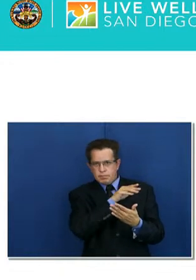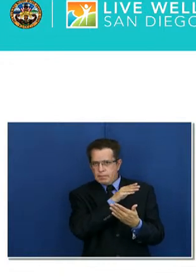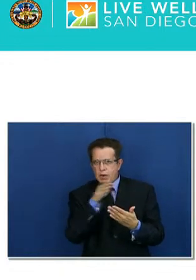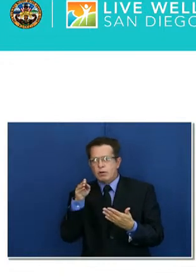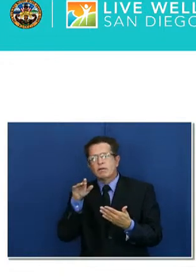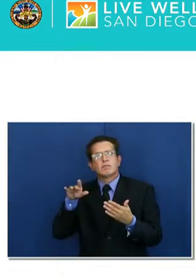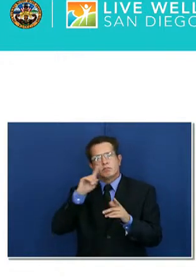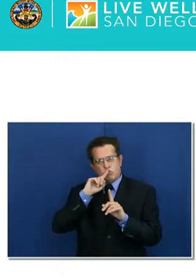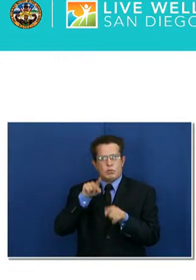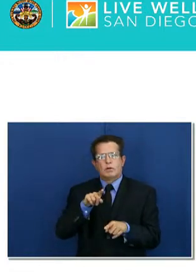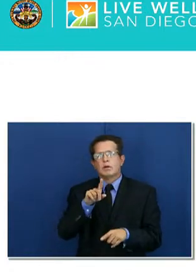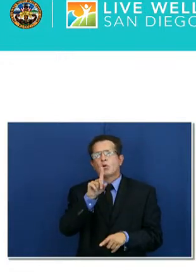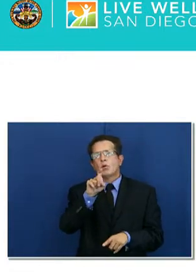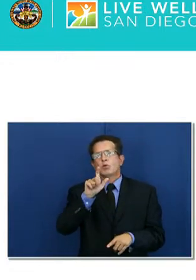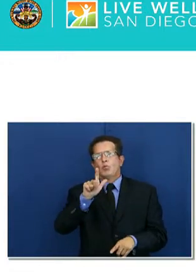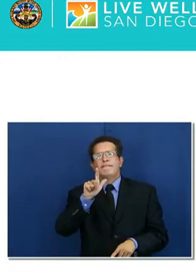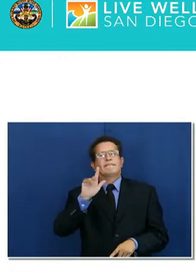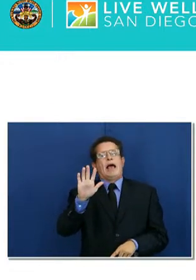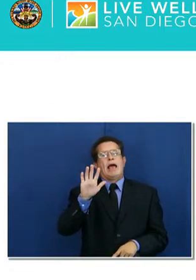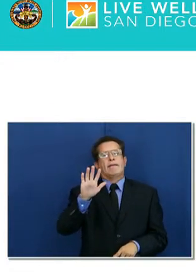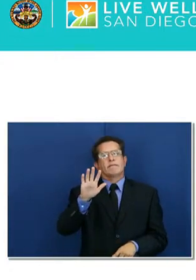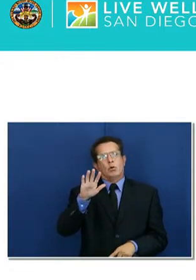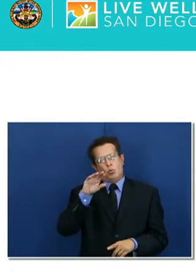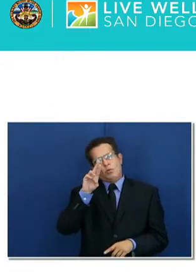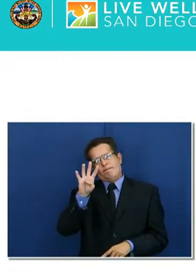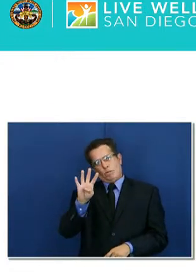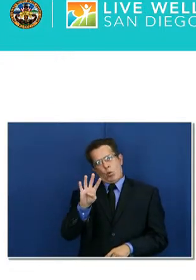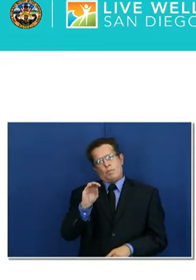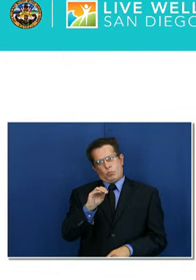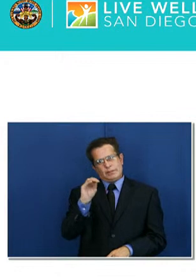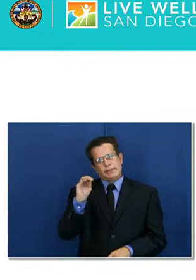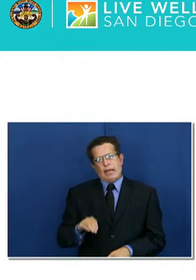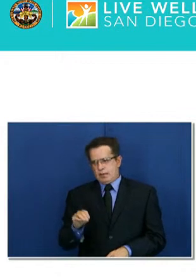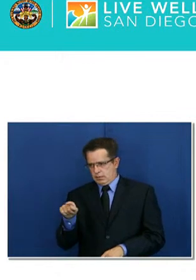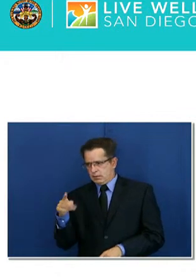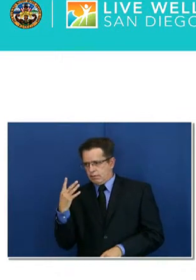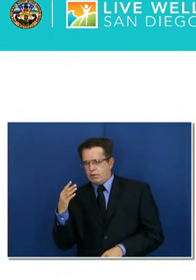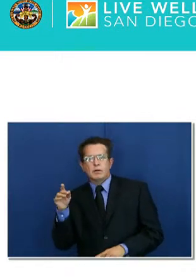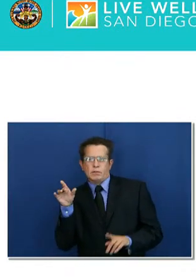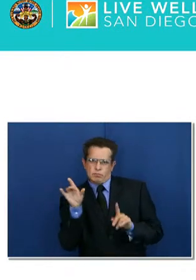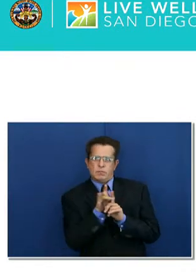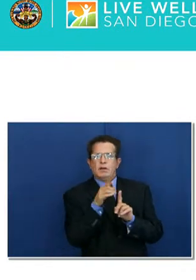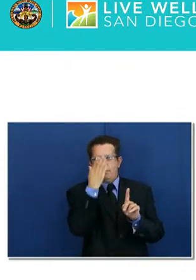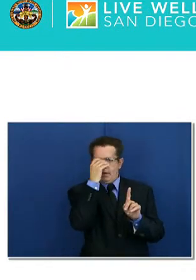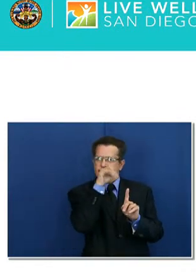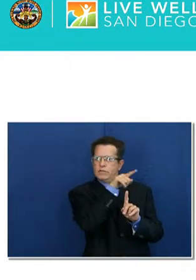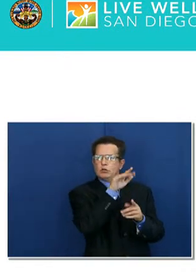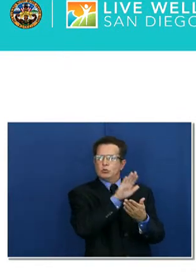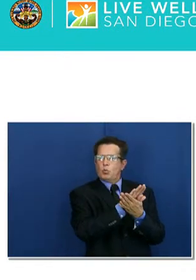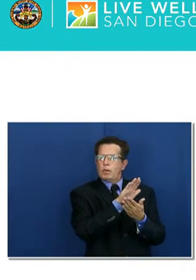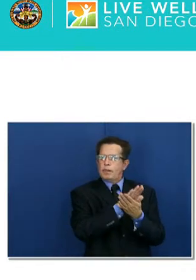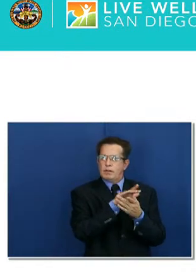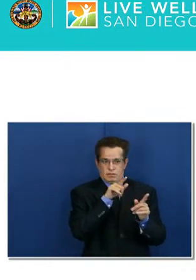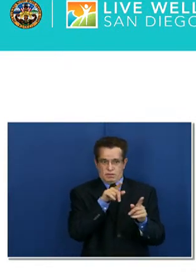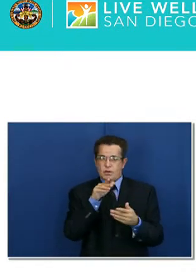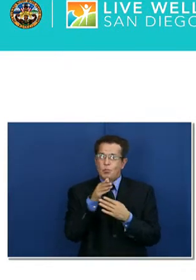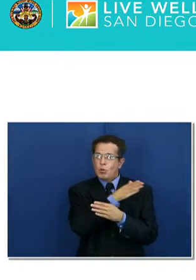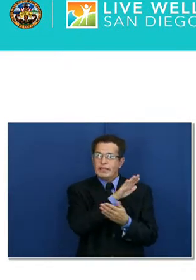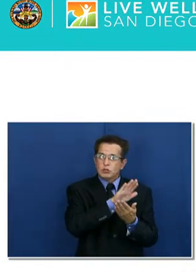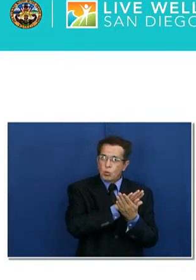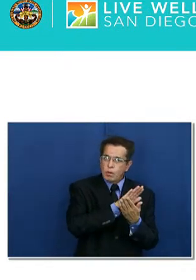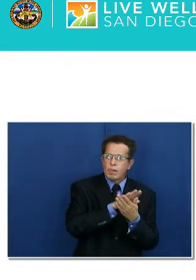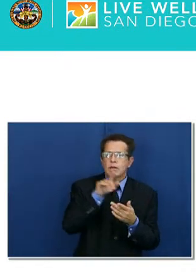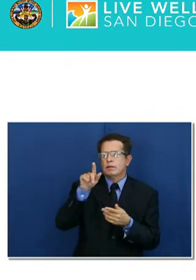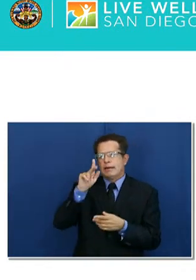determined that 125 or 4% had a school-related exposure, again, either preschool, K through 12,